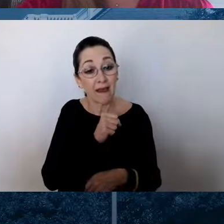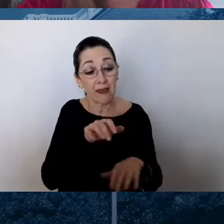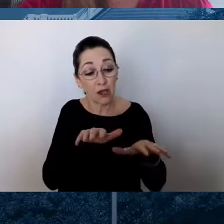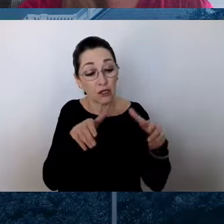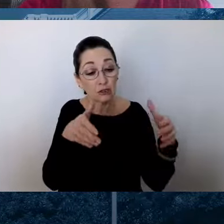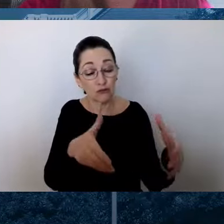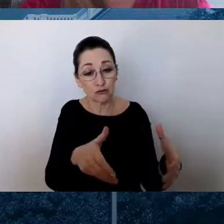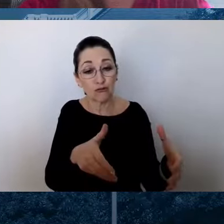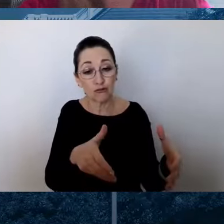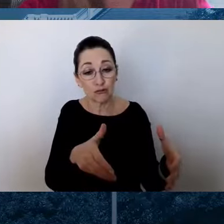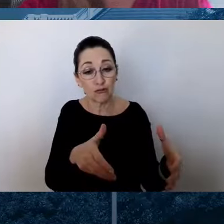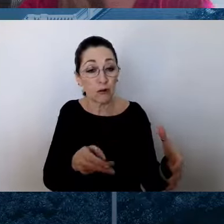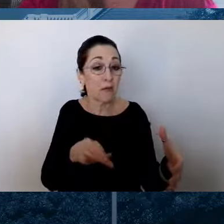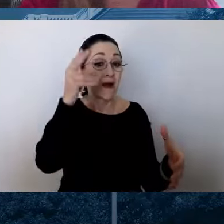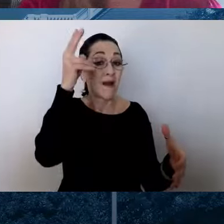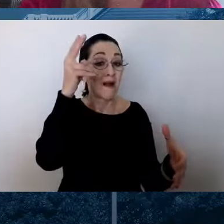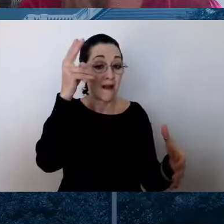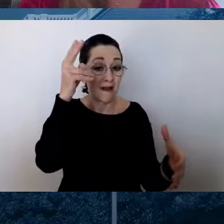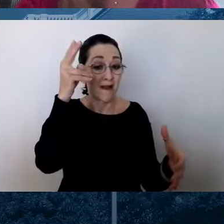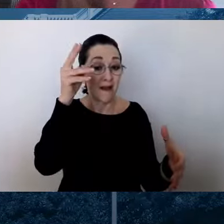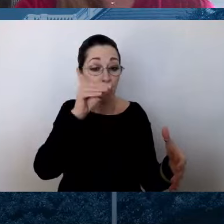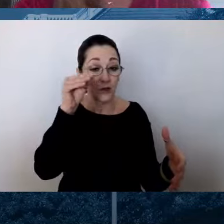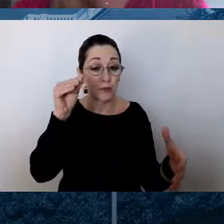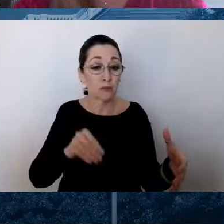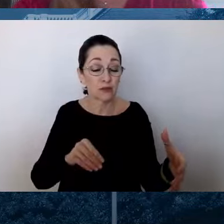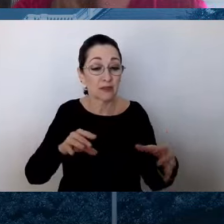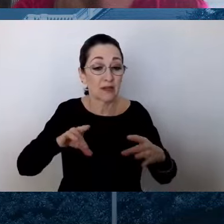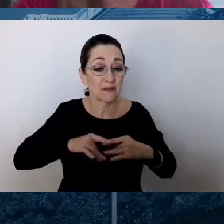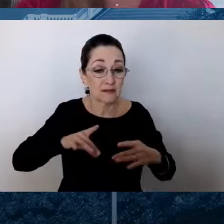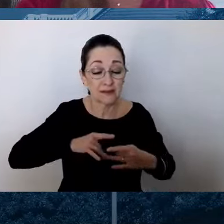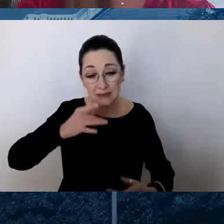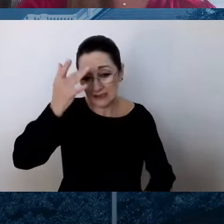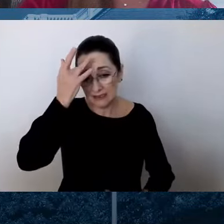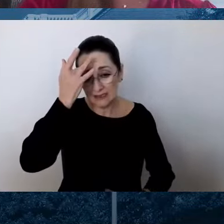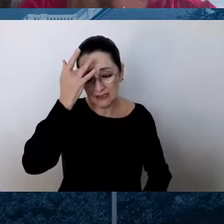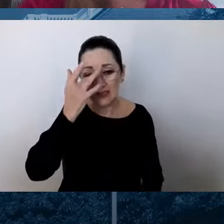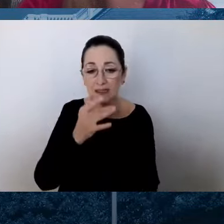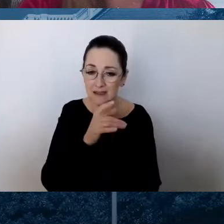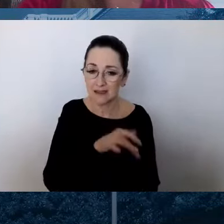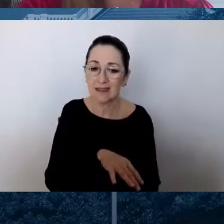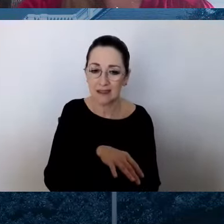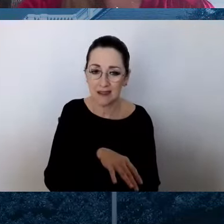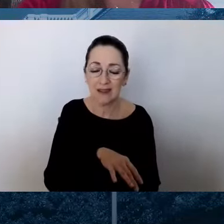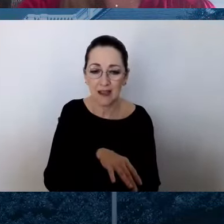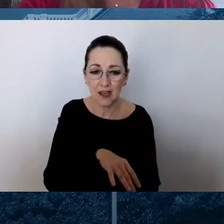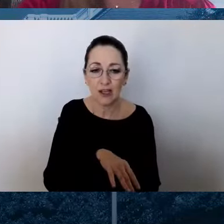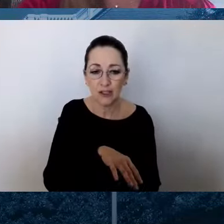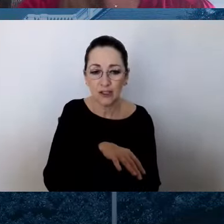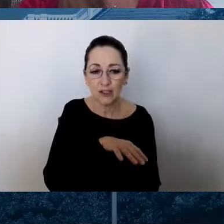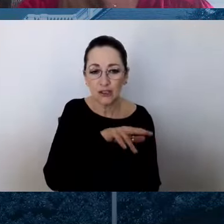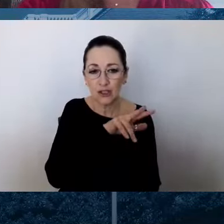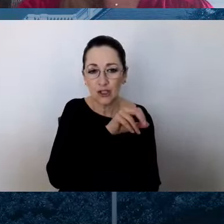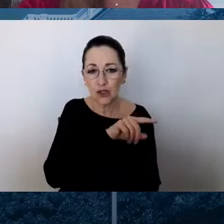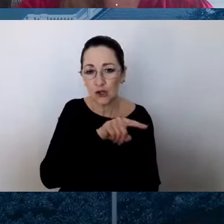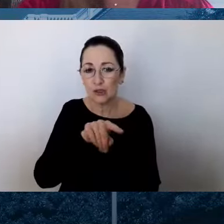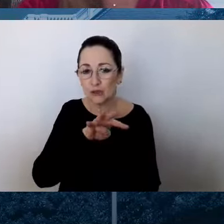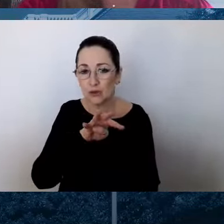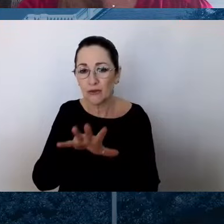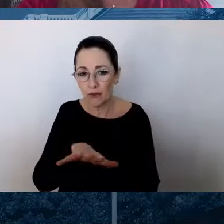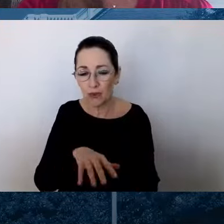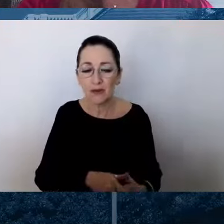the 35 to 49-year-olds. For the last few months, the highest case rates have been among